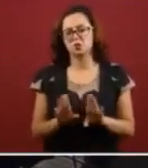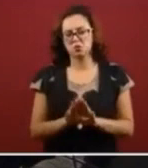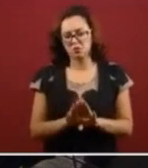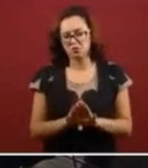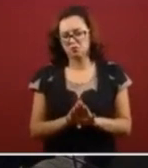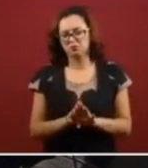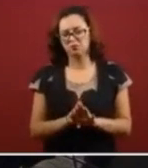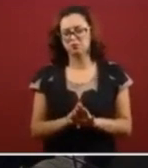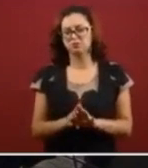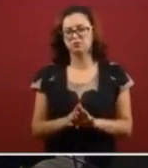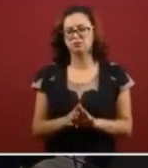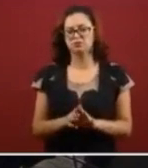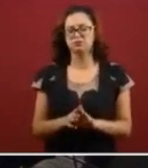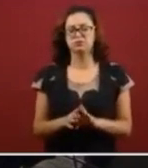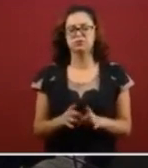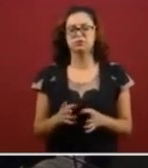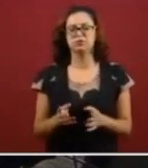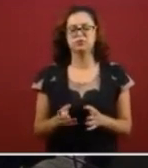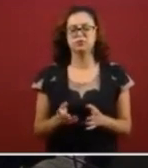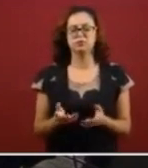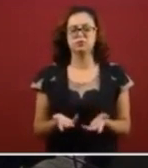program.